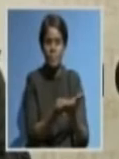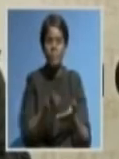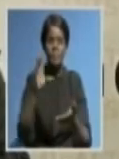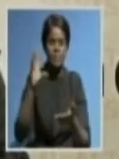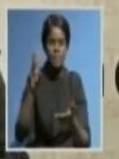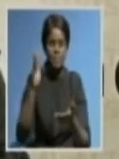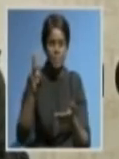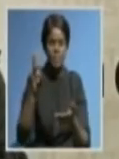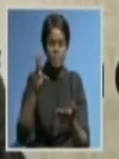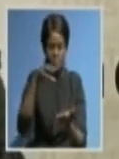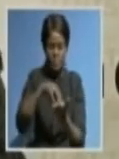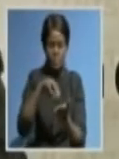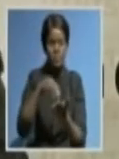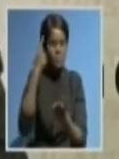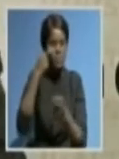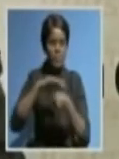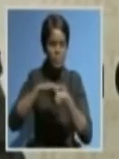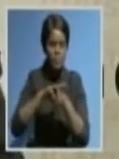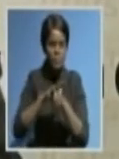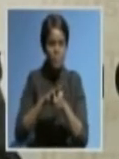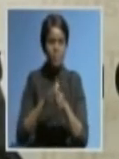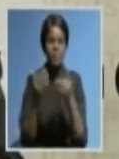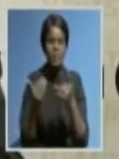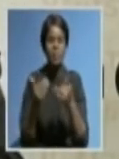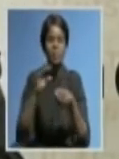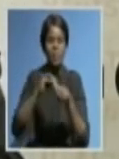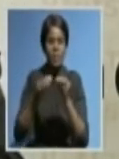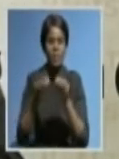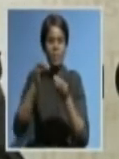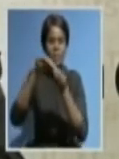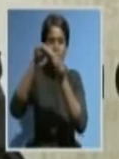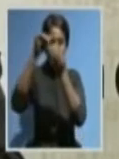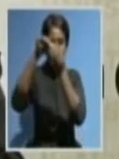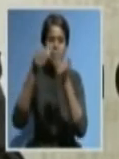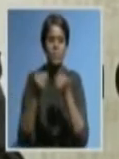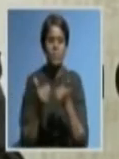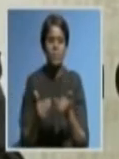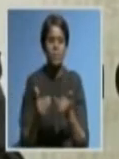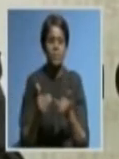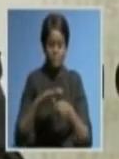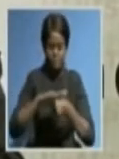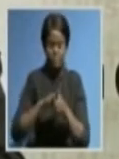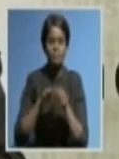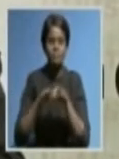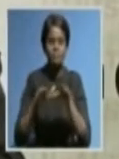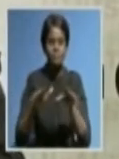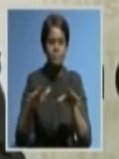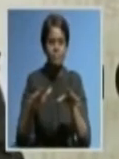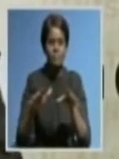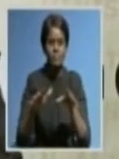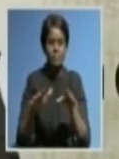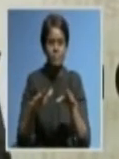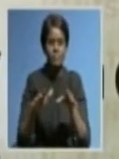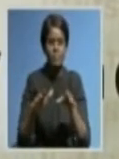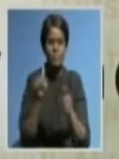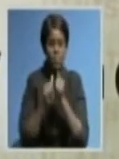for COVID-19, bringing the total number of cases of COVID-19 that are laboratory